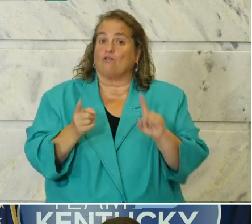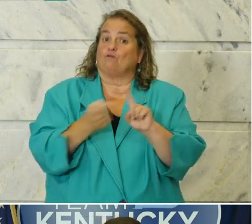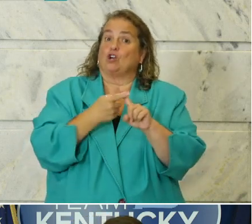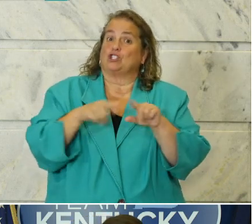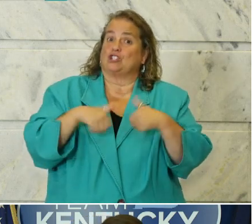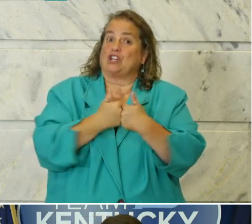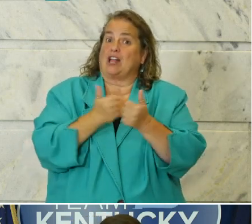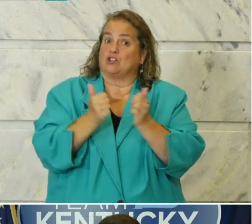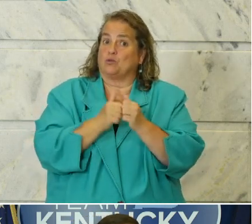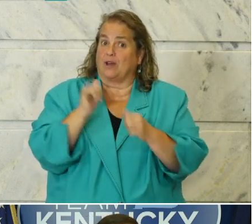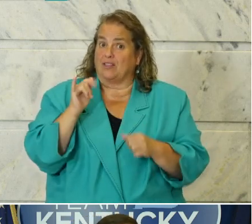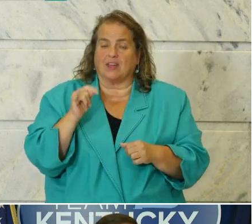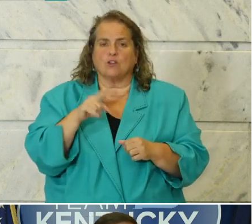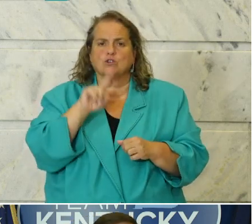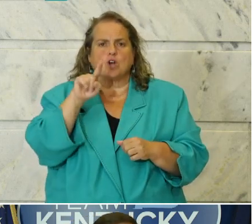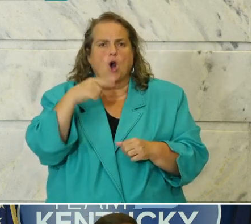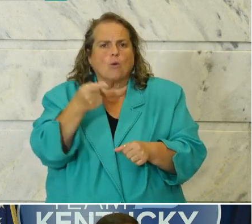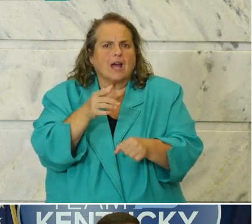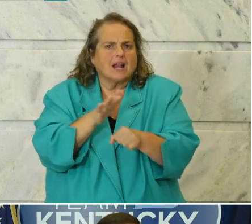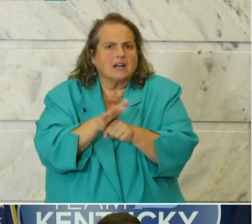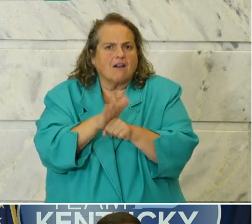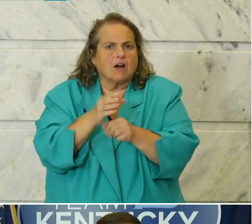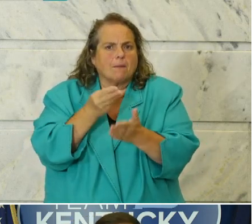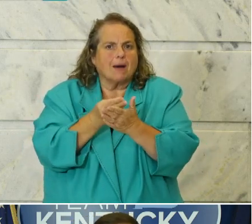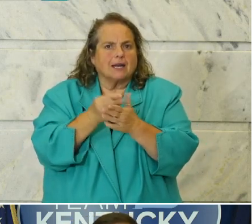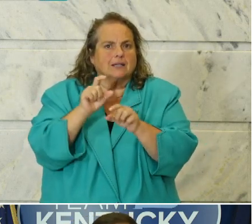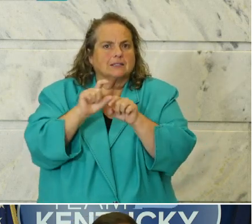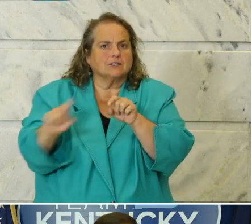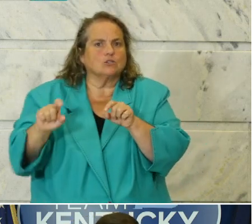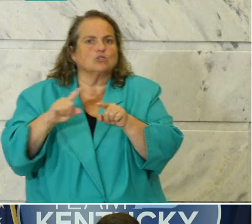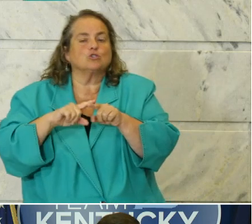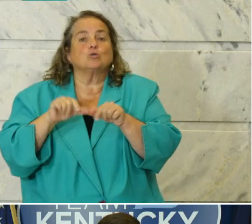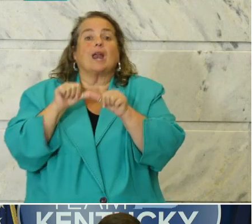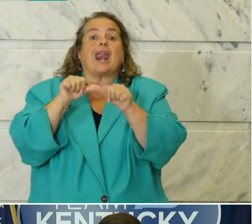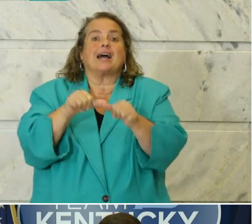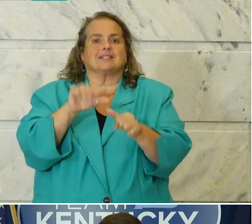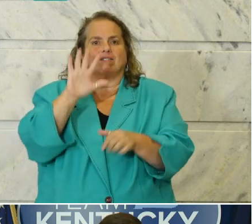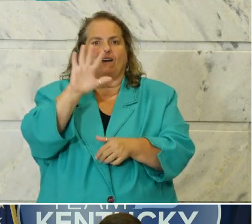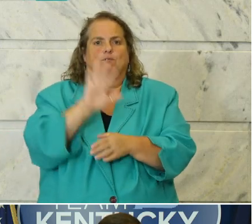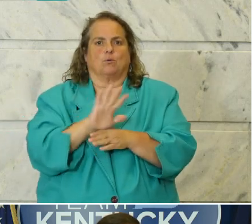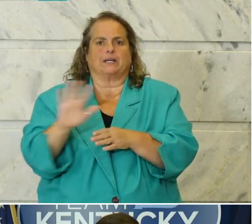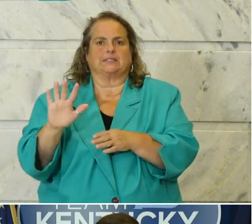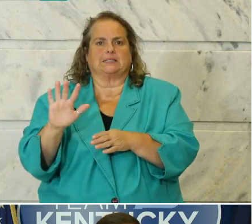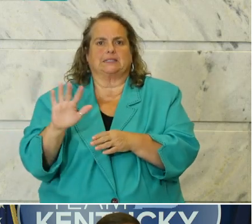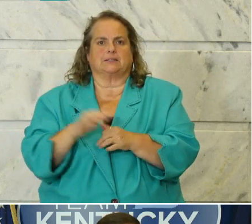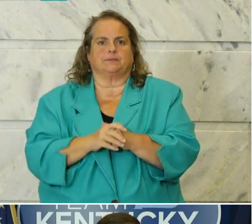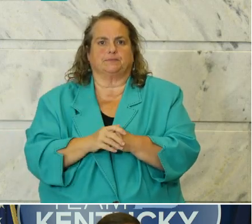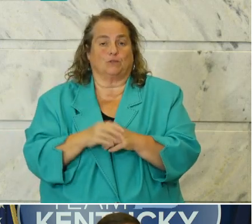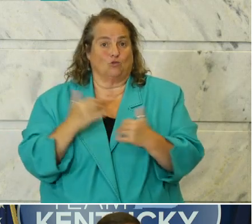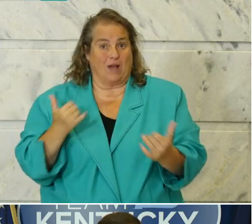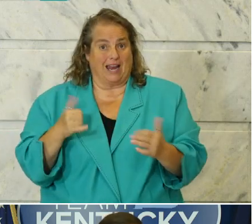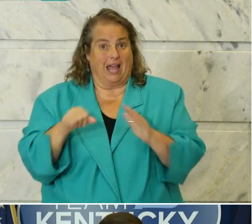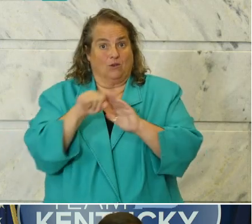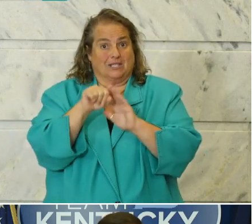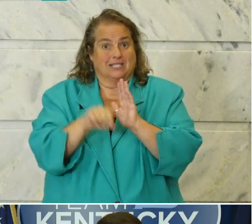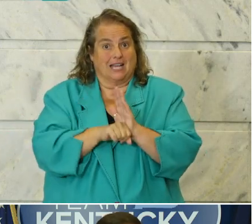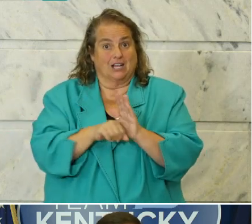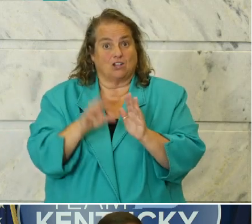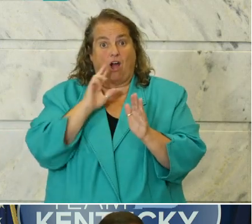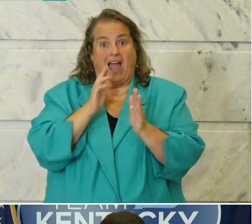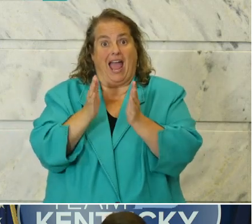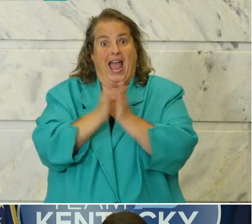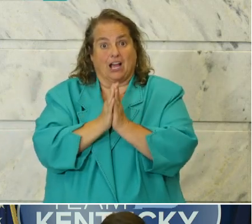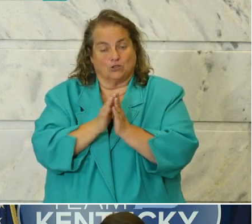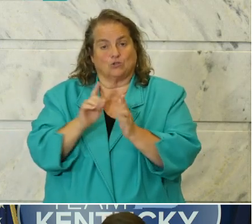is that there's only enough money set aside to last for about 5 weeks. And right now, states are being asked to enter into agreements